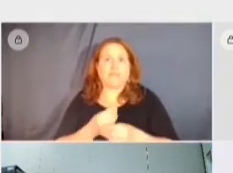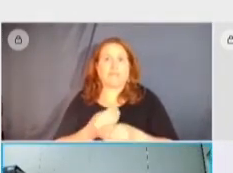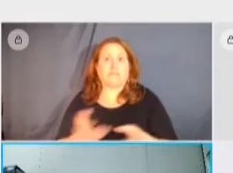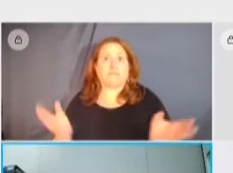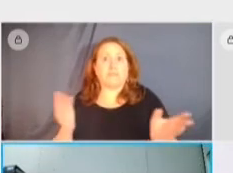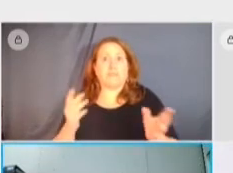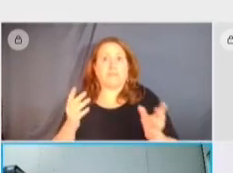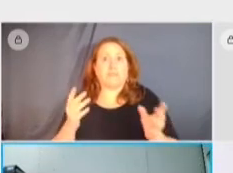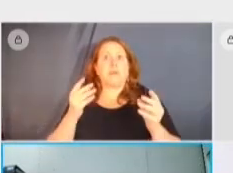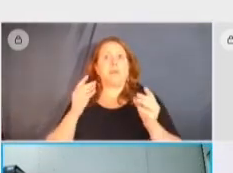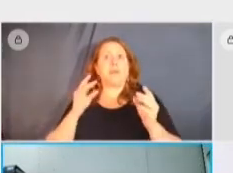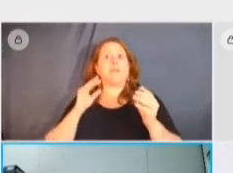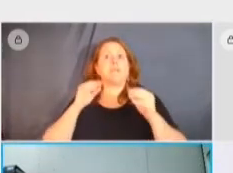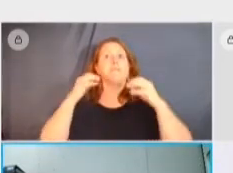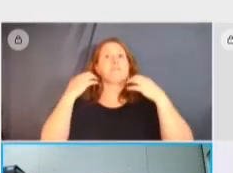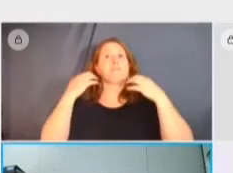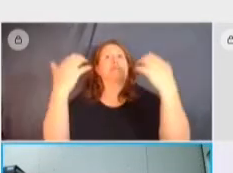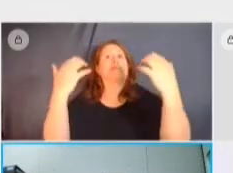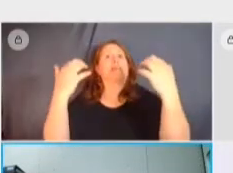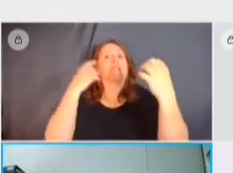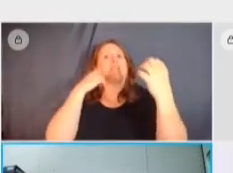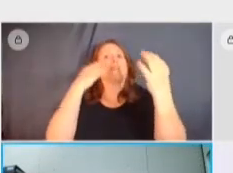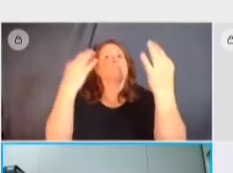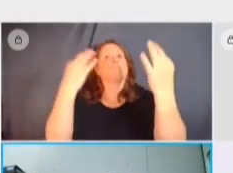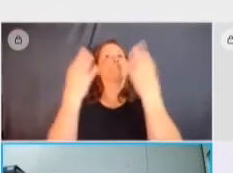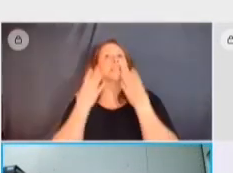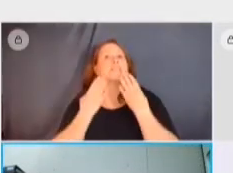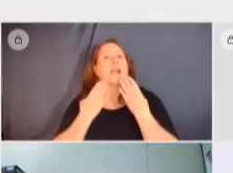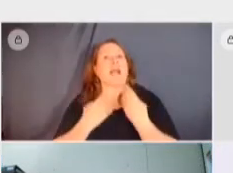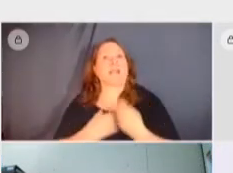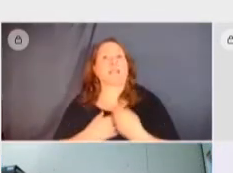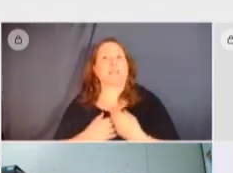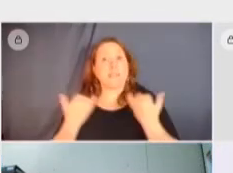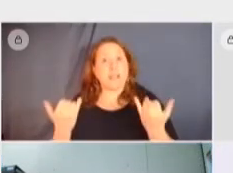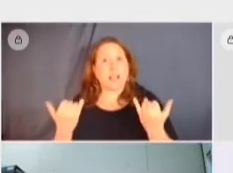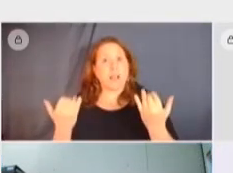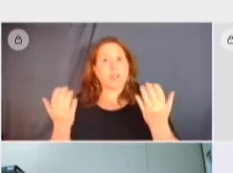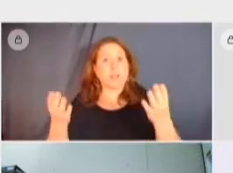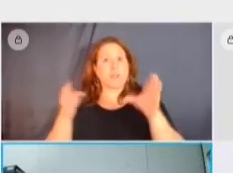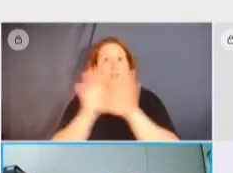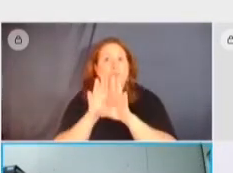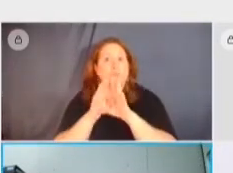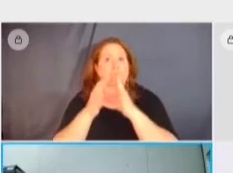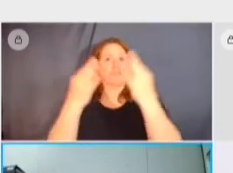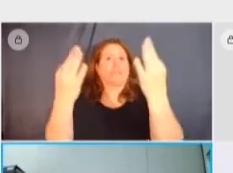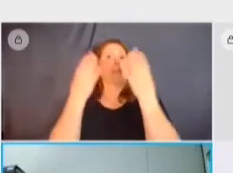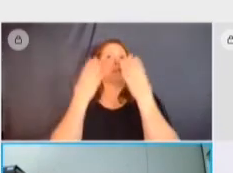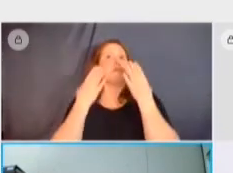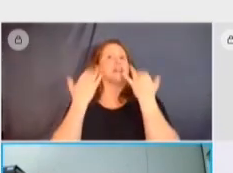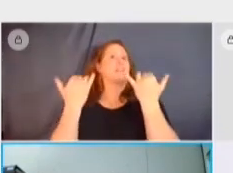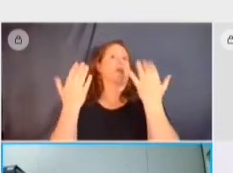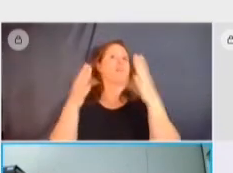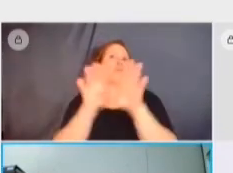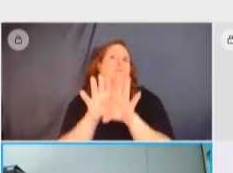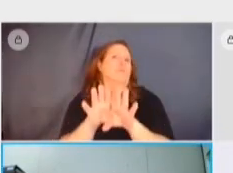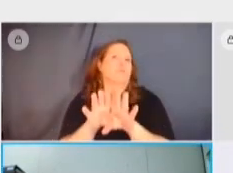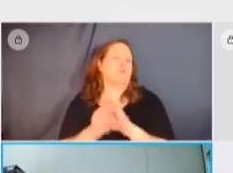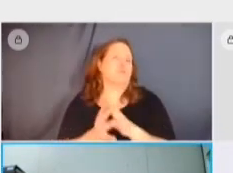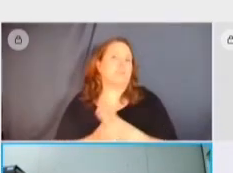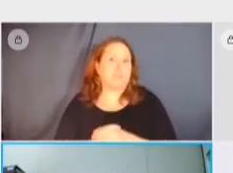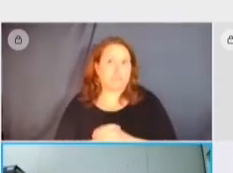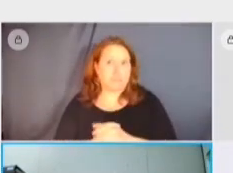and the public comment period has now closed, and so it's ripe for adoption. The board also adopted these on